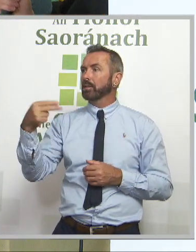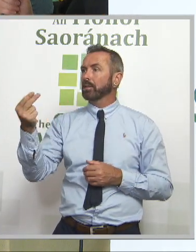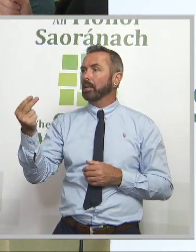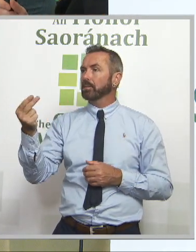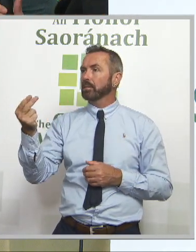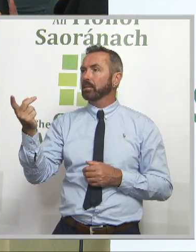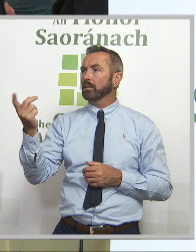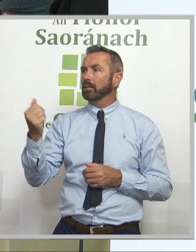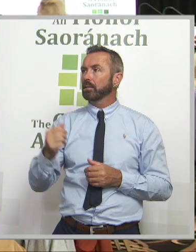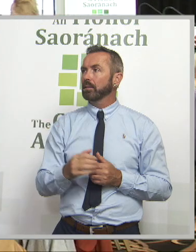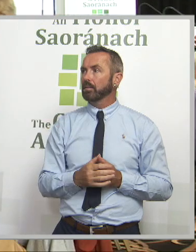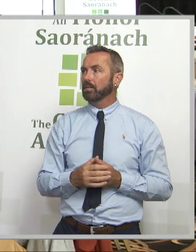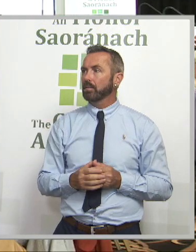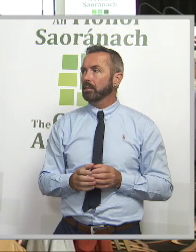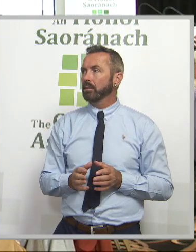here.